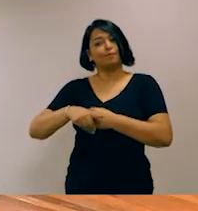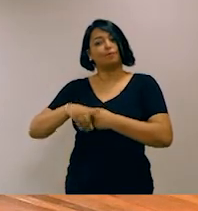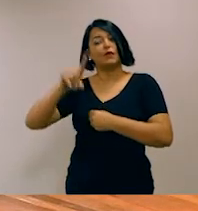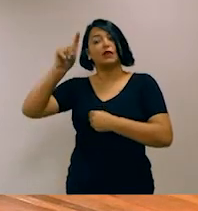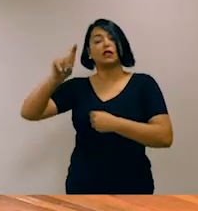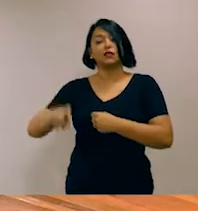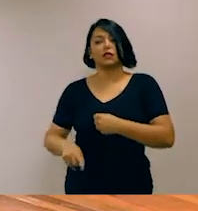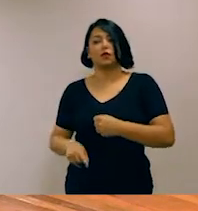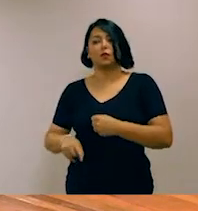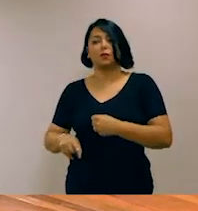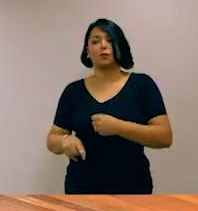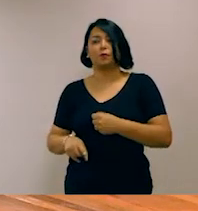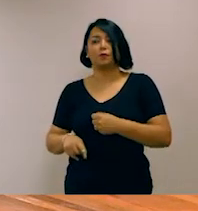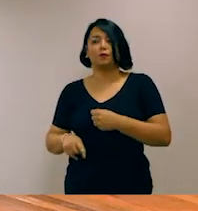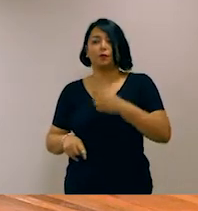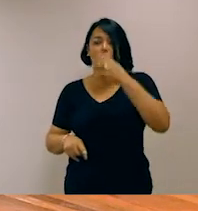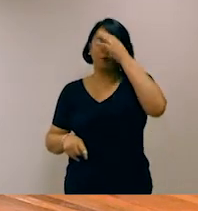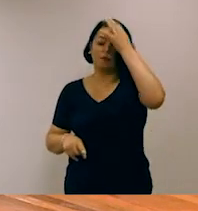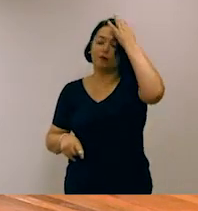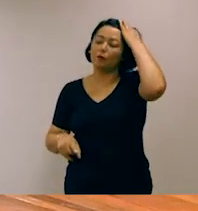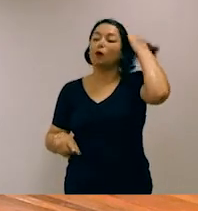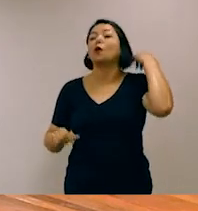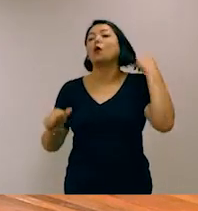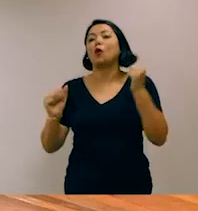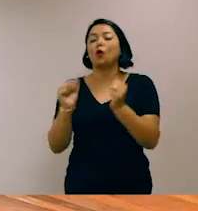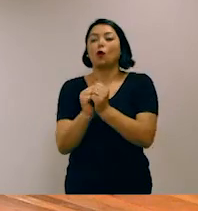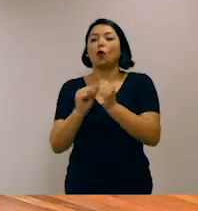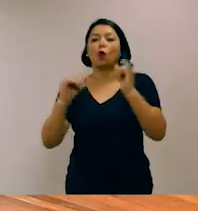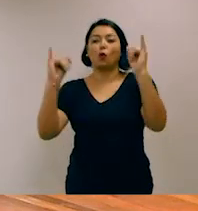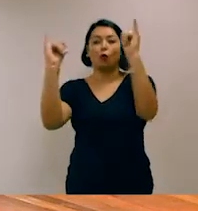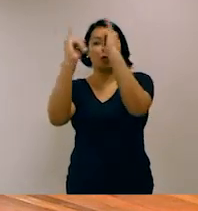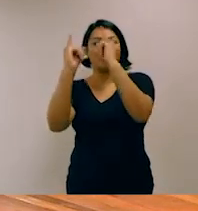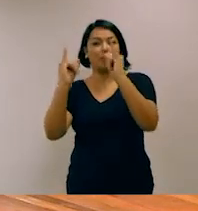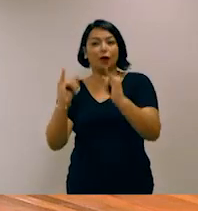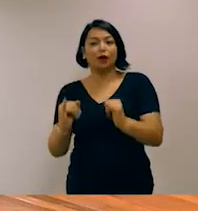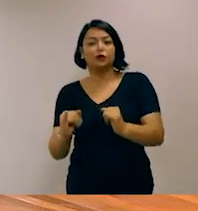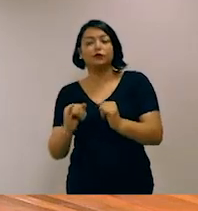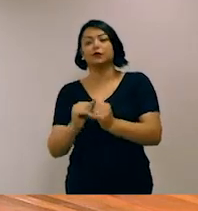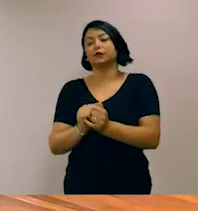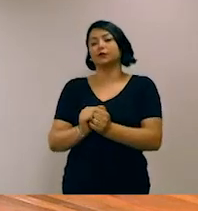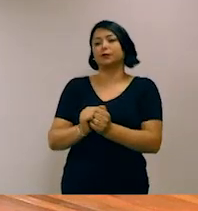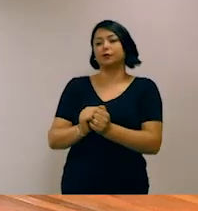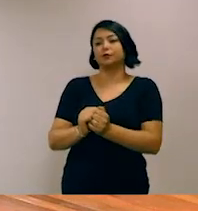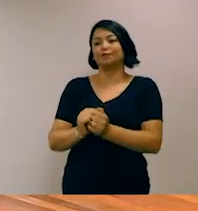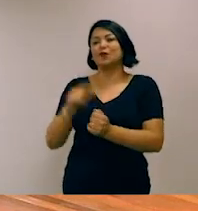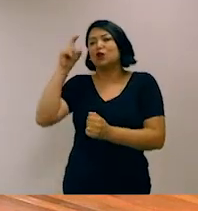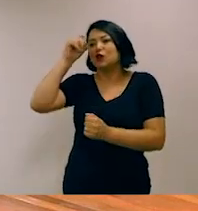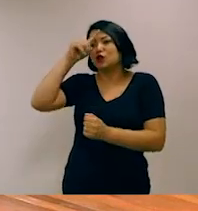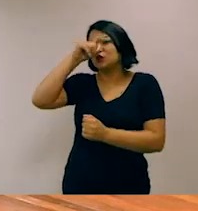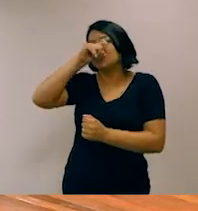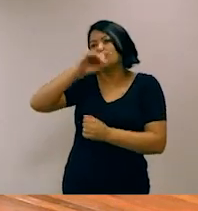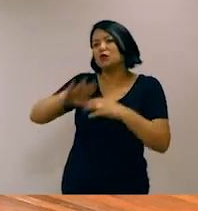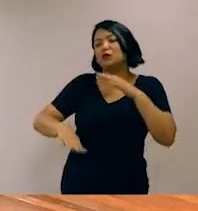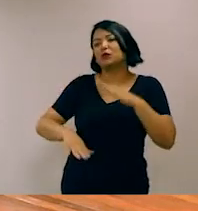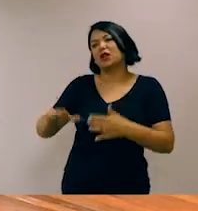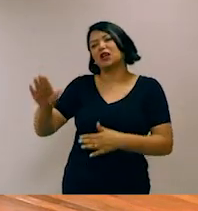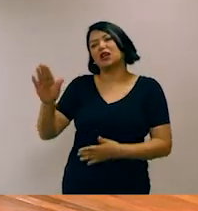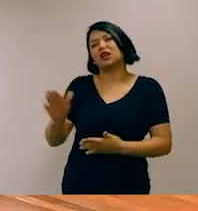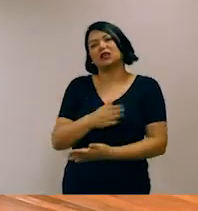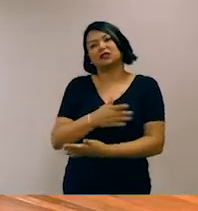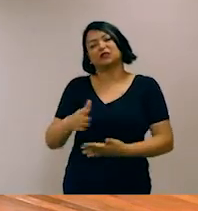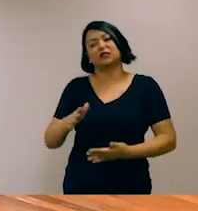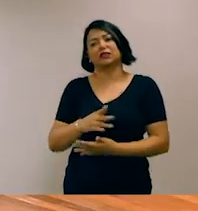as we have heard many times, they have images, and they must be digitalized, and they must